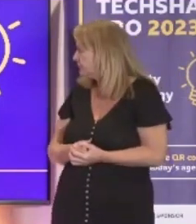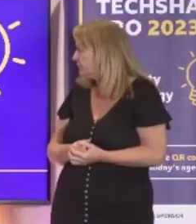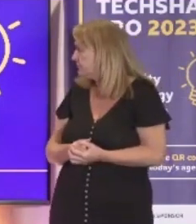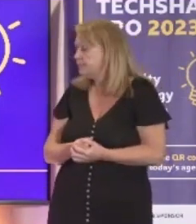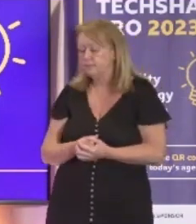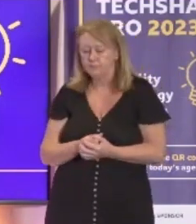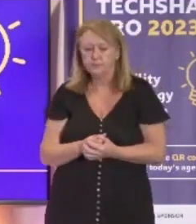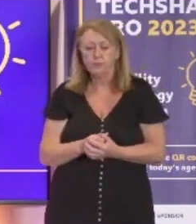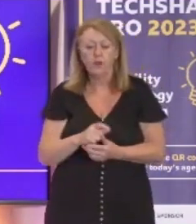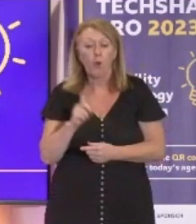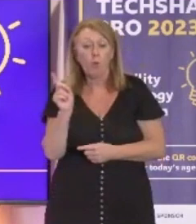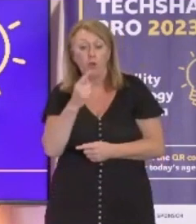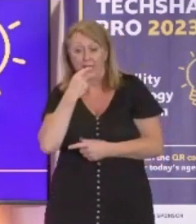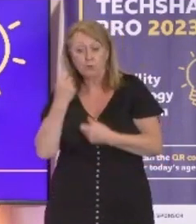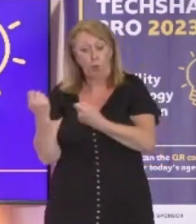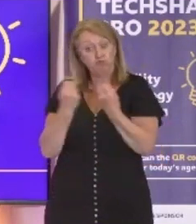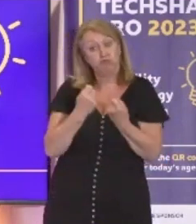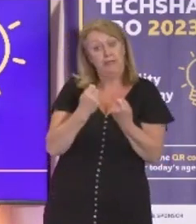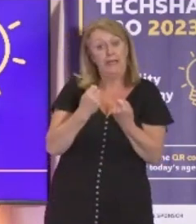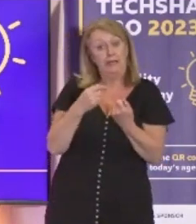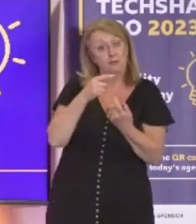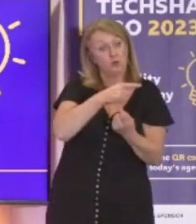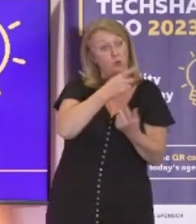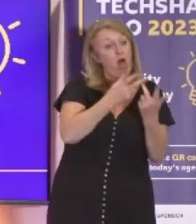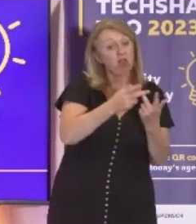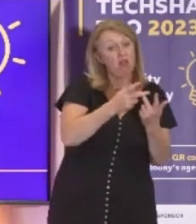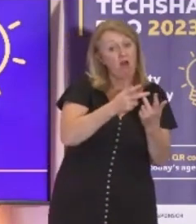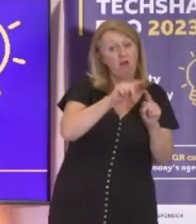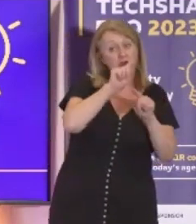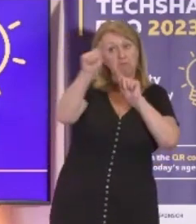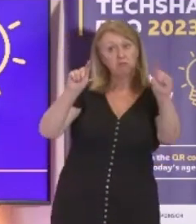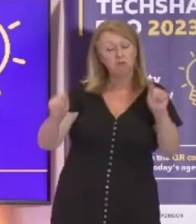those ingredients are you able to bring into any other centers, or are you